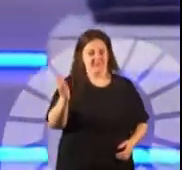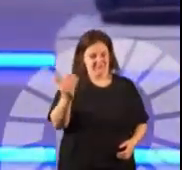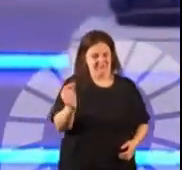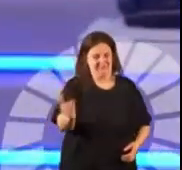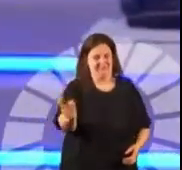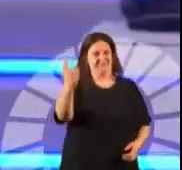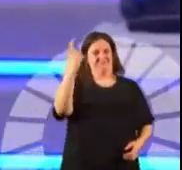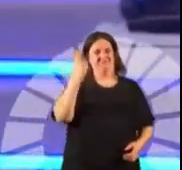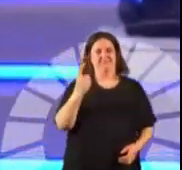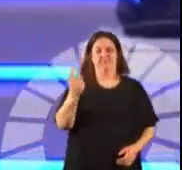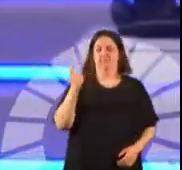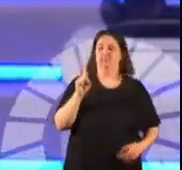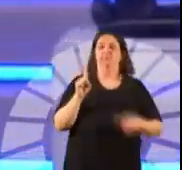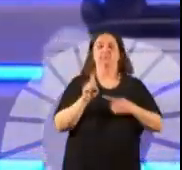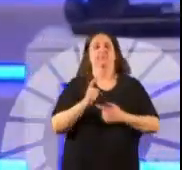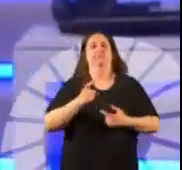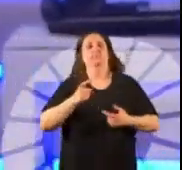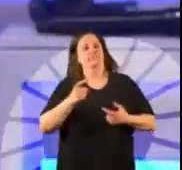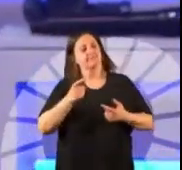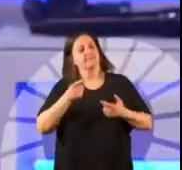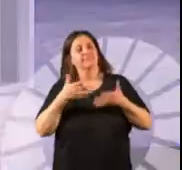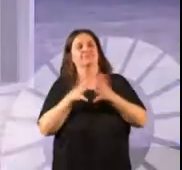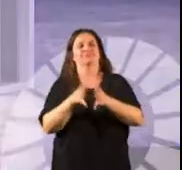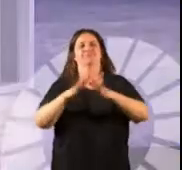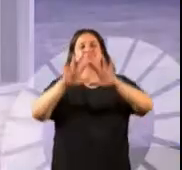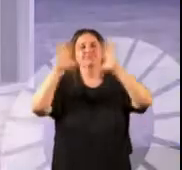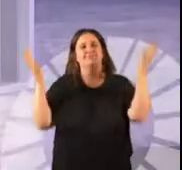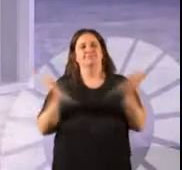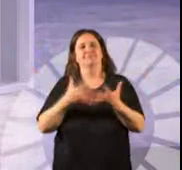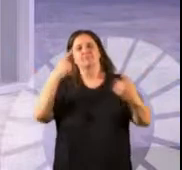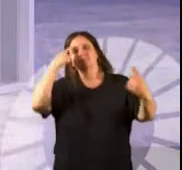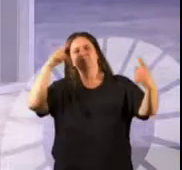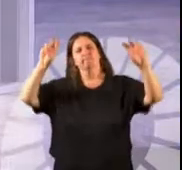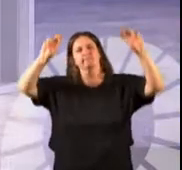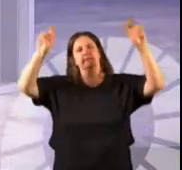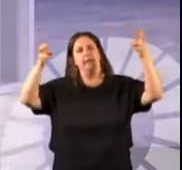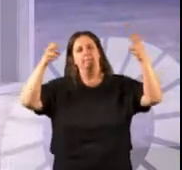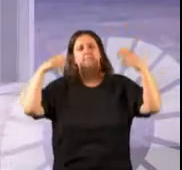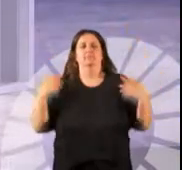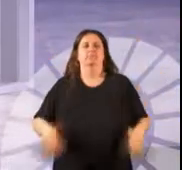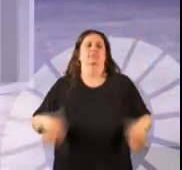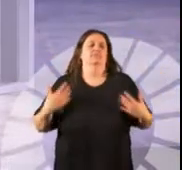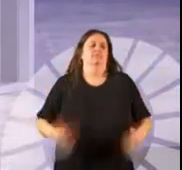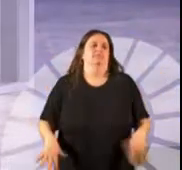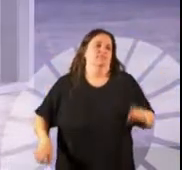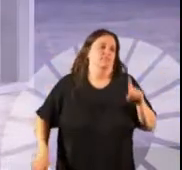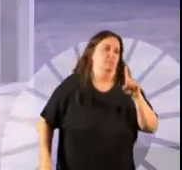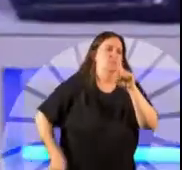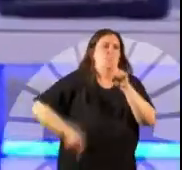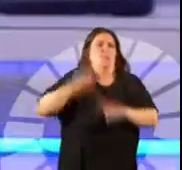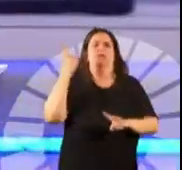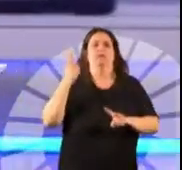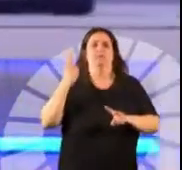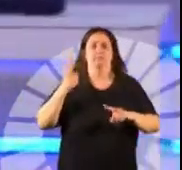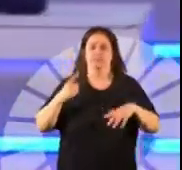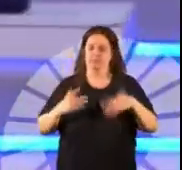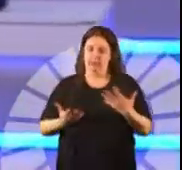with a list of panelists who have been waiting to talk about something which is very important to us all. It's a subject which is at the very heart of